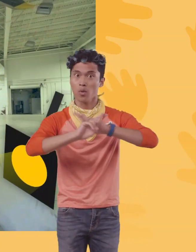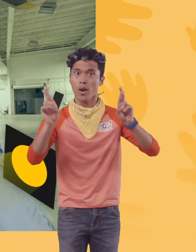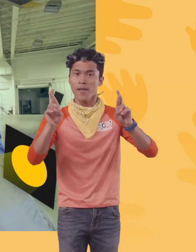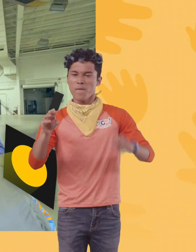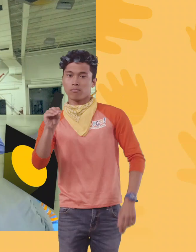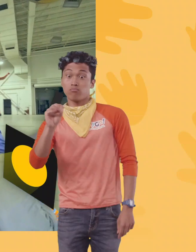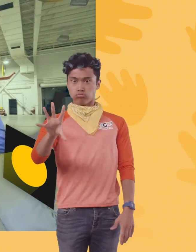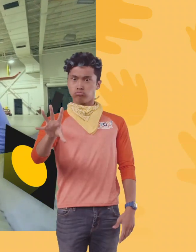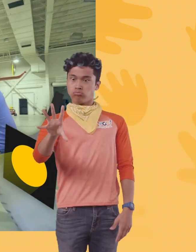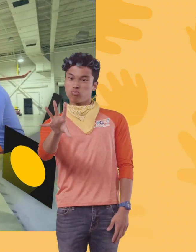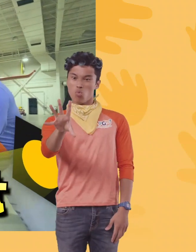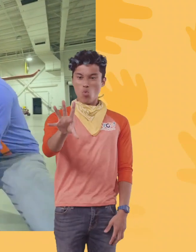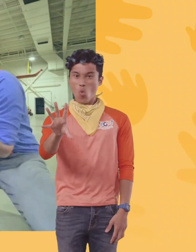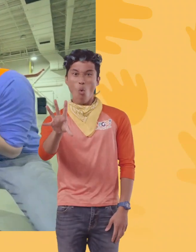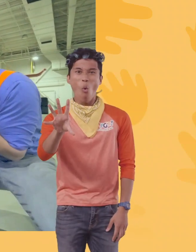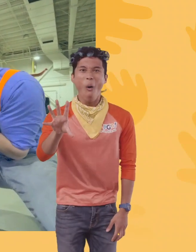Ready?